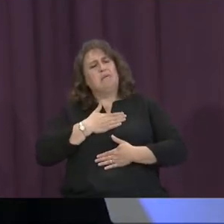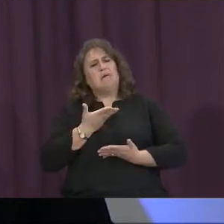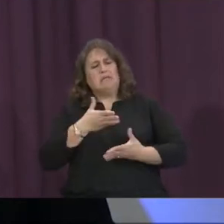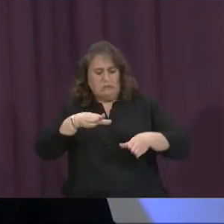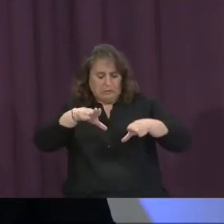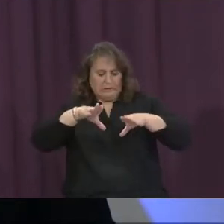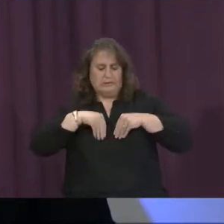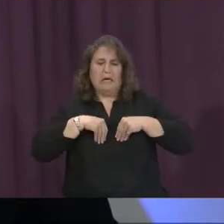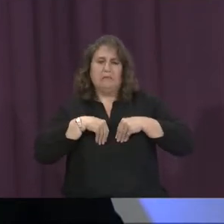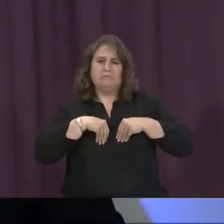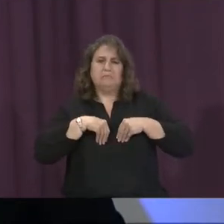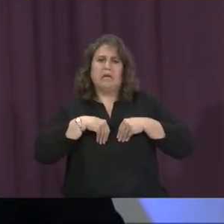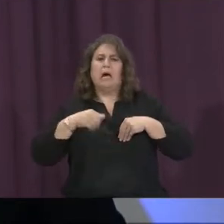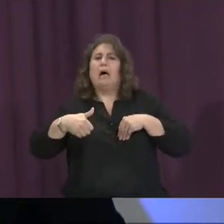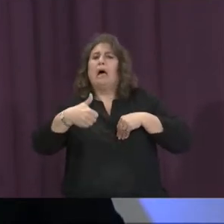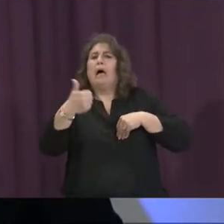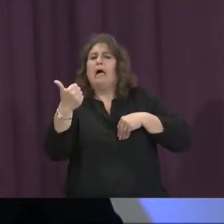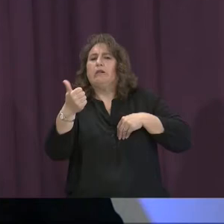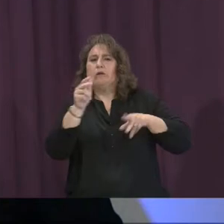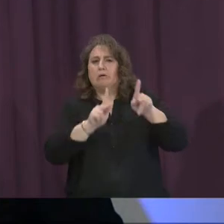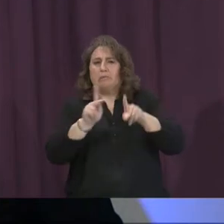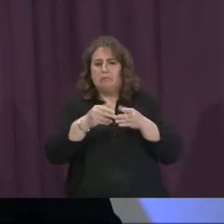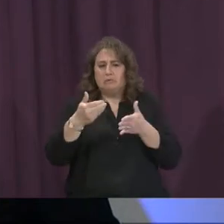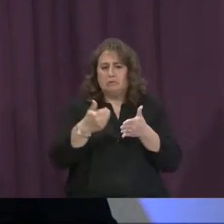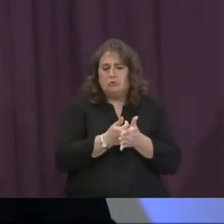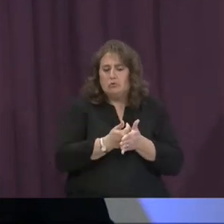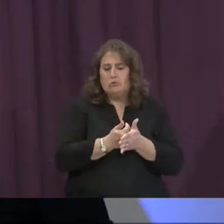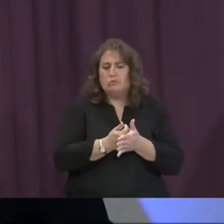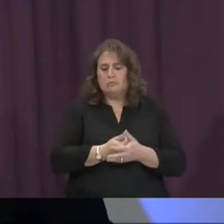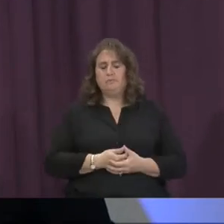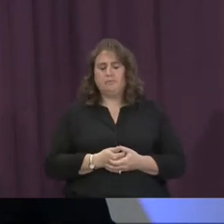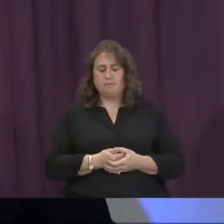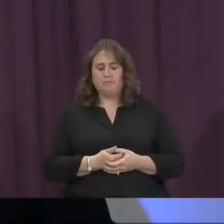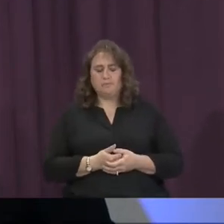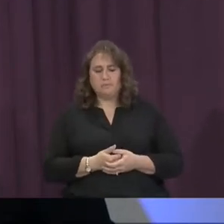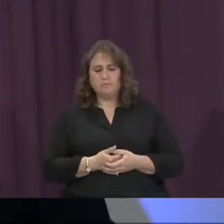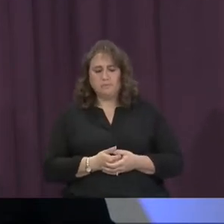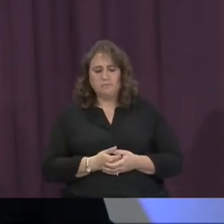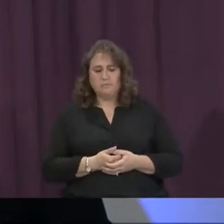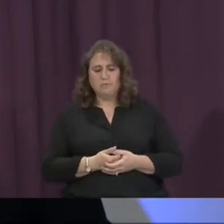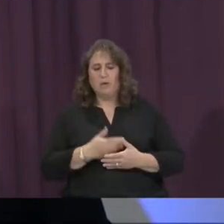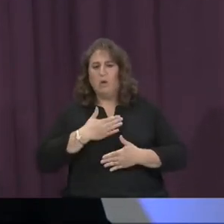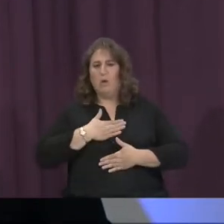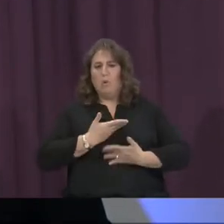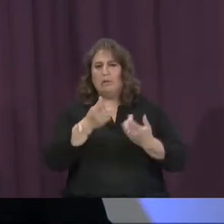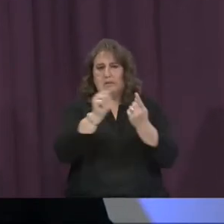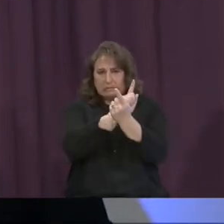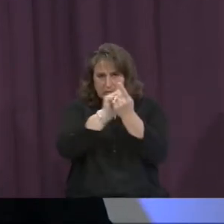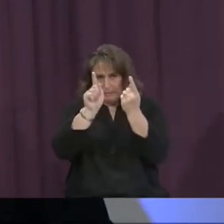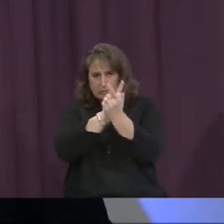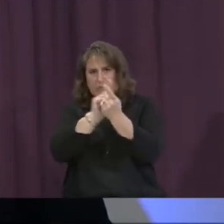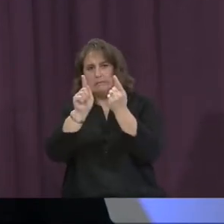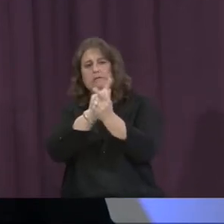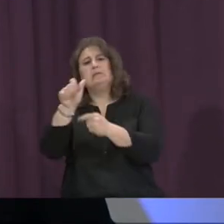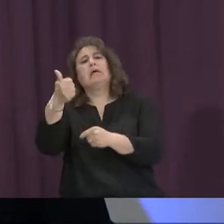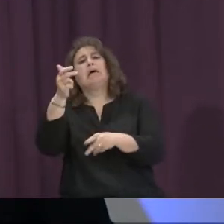and, uh, it made me more outgoing. Um, and, uh, willing to meet other people. Um, I think that maybe shapes